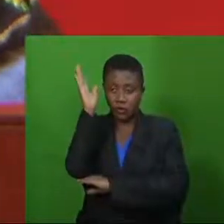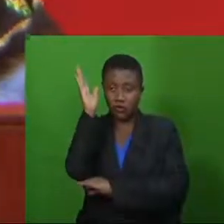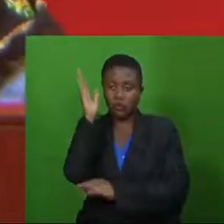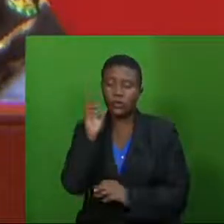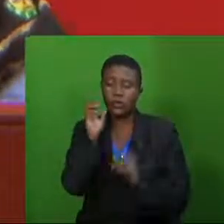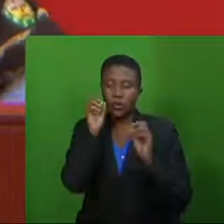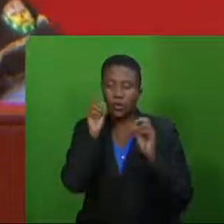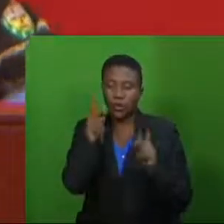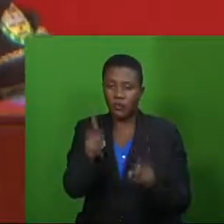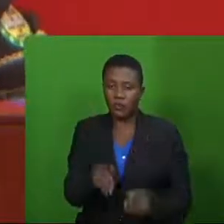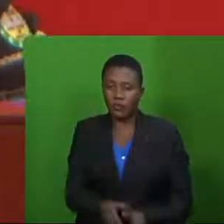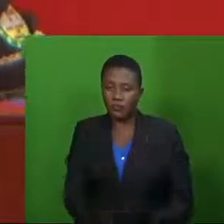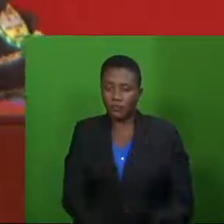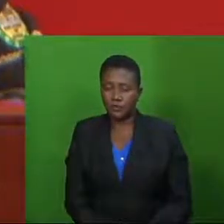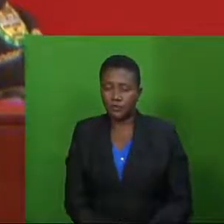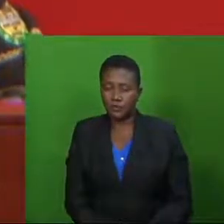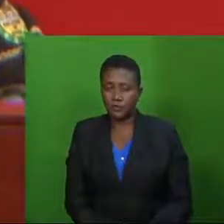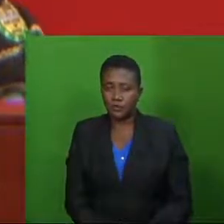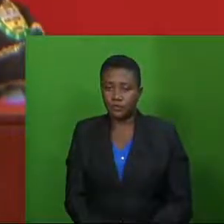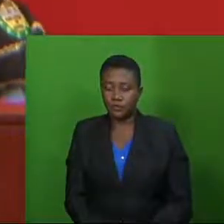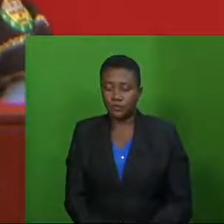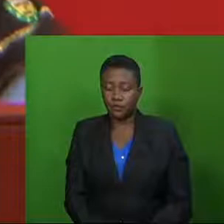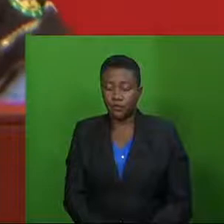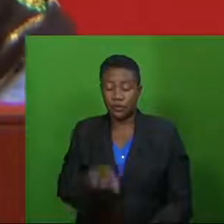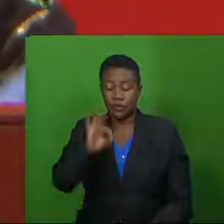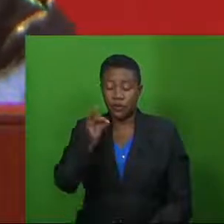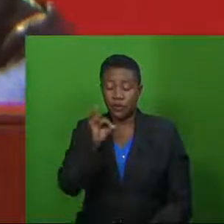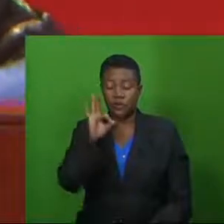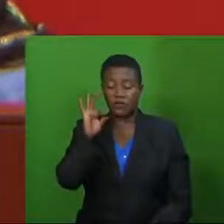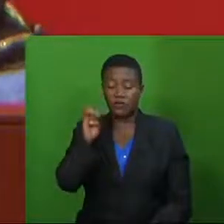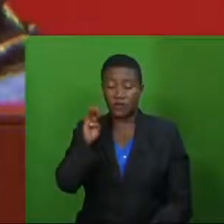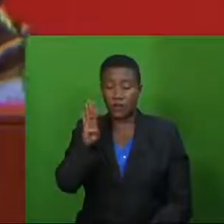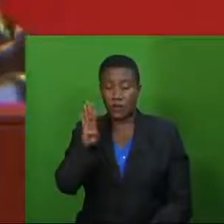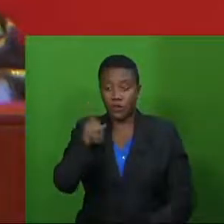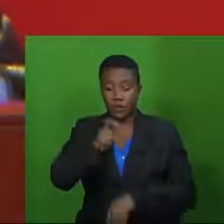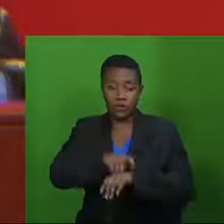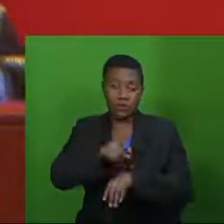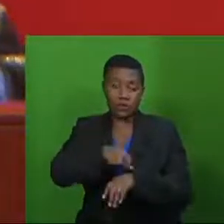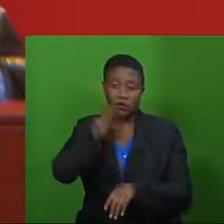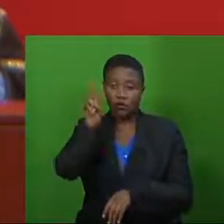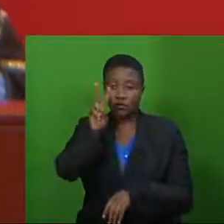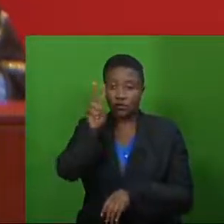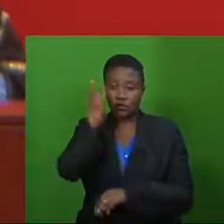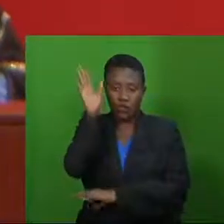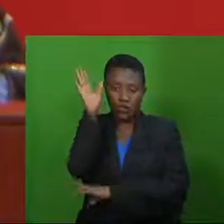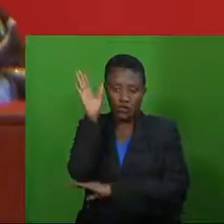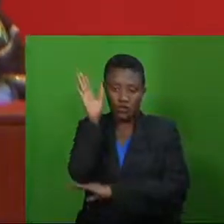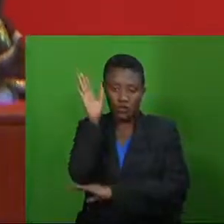At 9 February 20 at 2 o'clock in the afternoon.